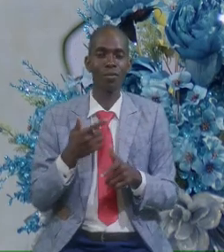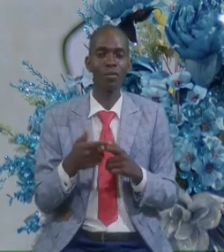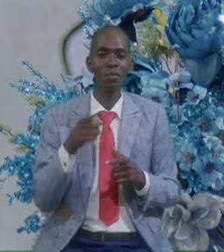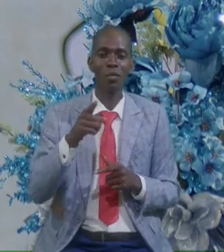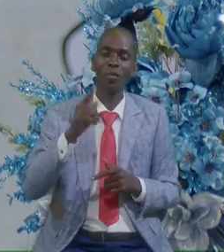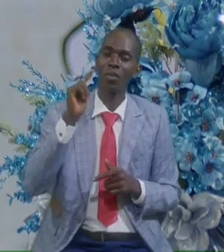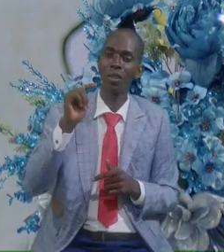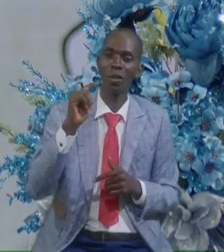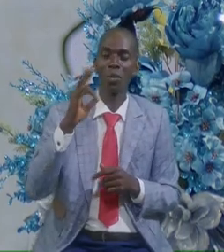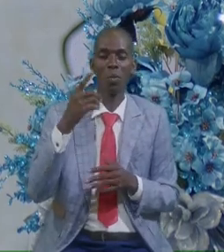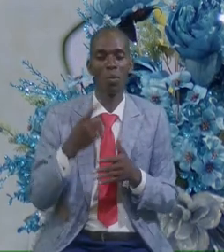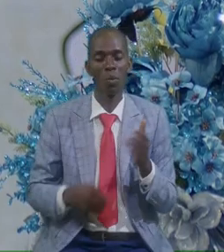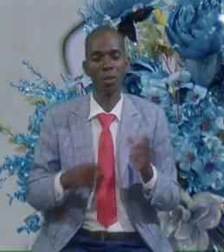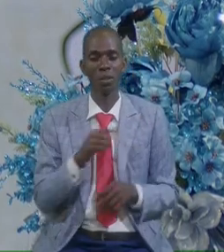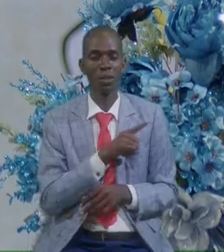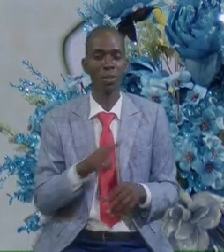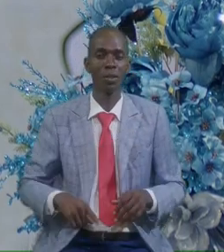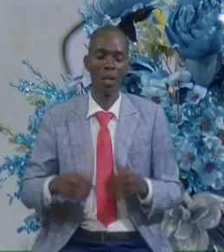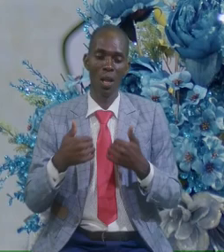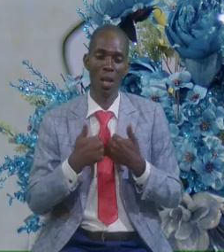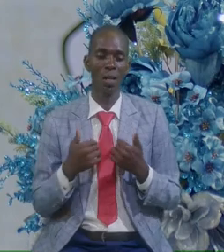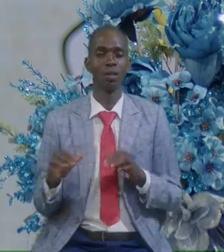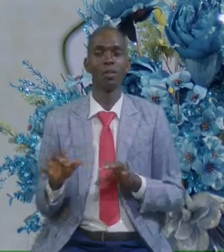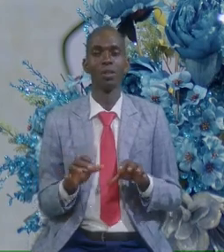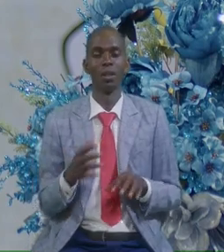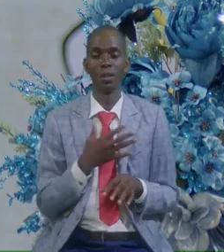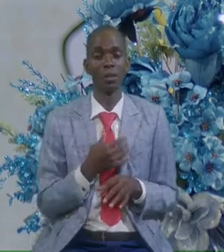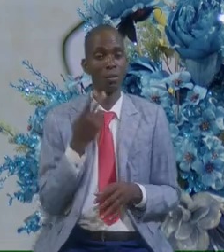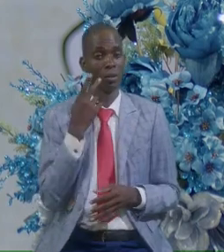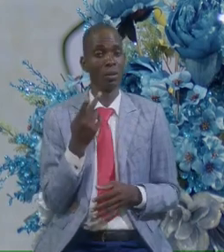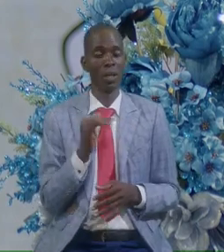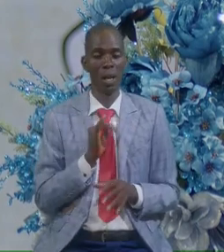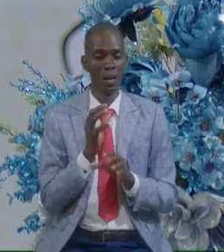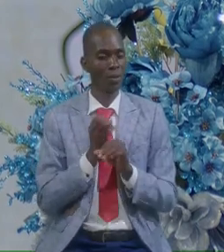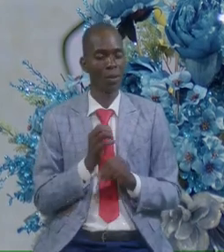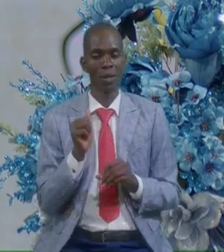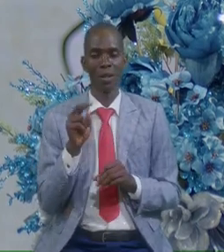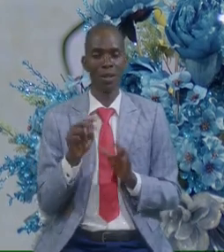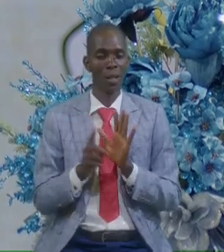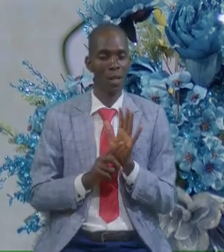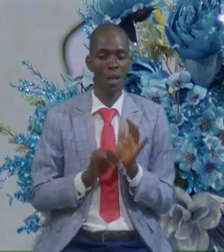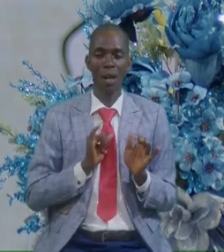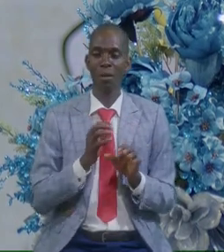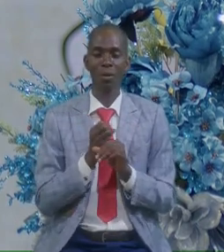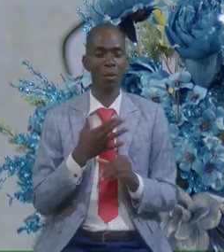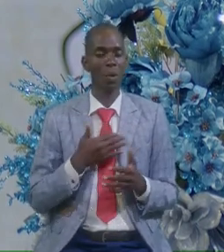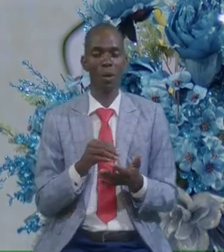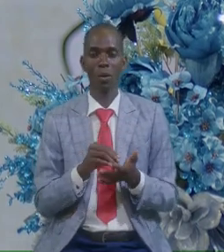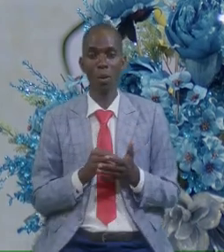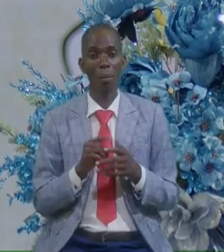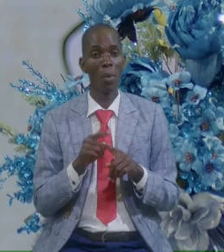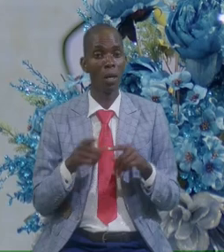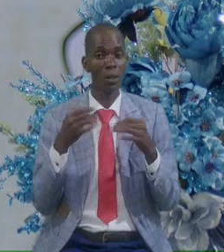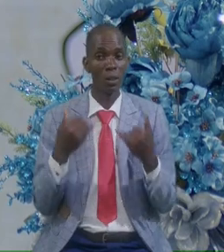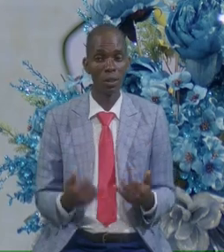the Lord has done. And say, look, I've got an alert. Look, I've got my own. Look, I've got my own. But now you